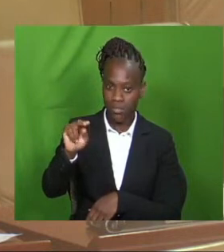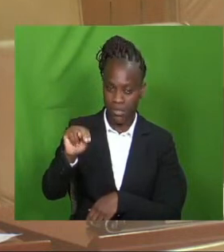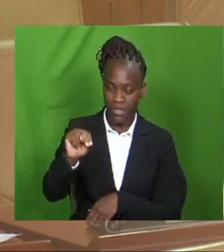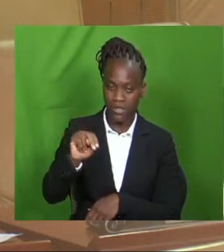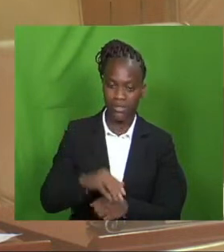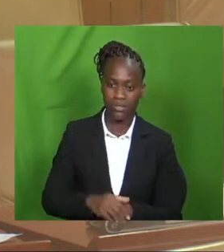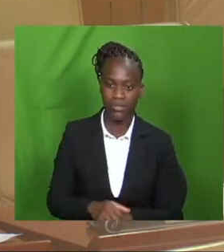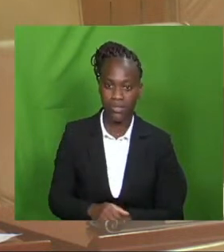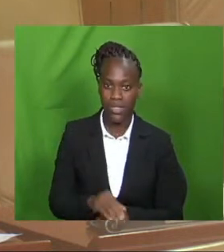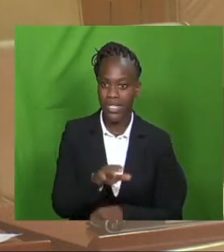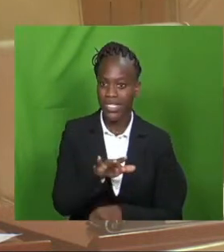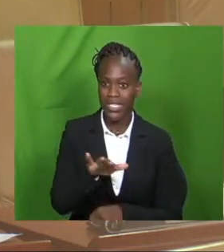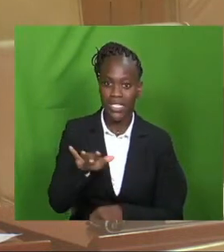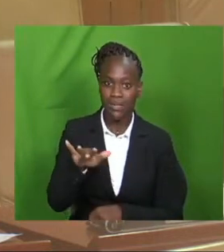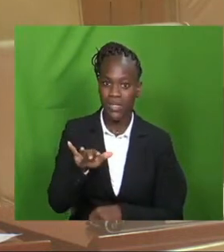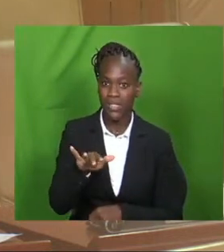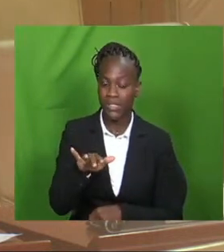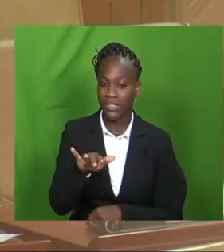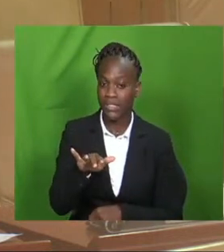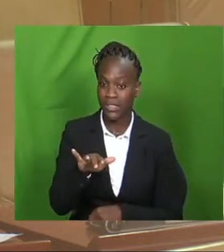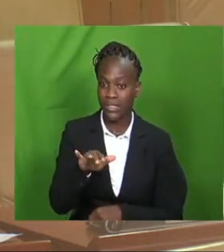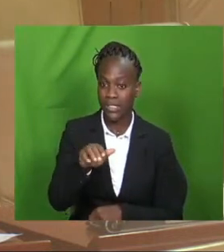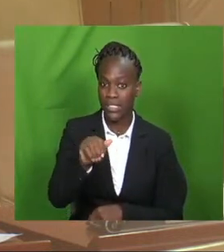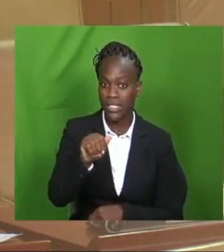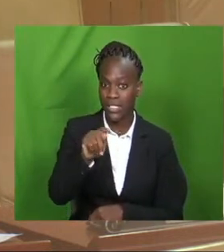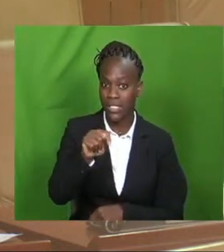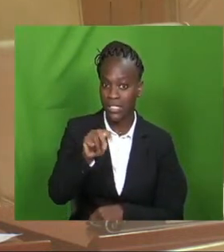The spelling, please.